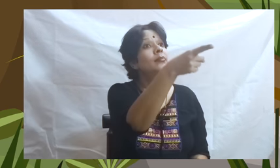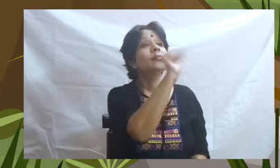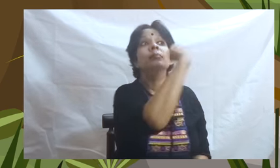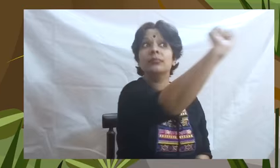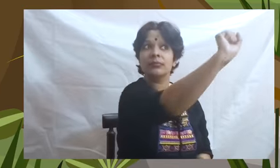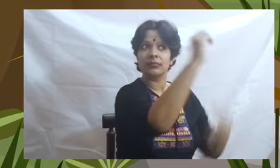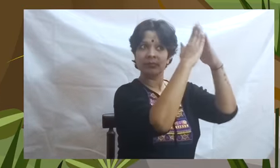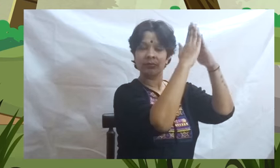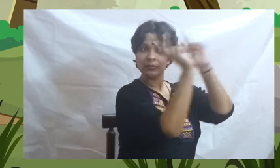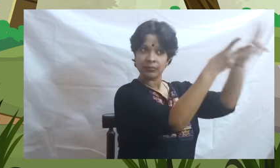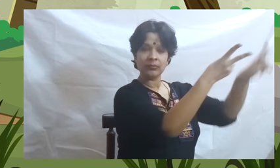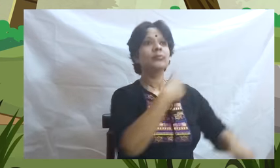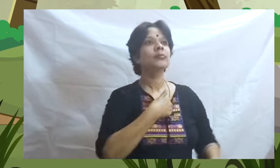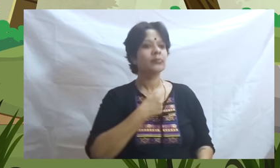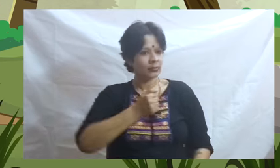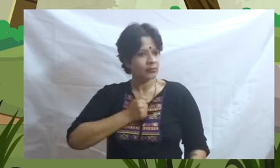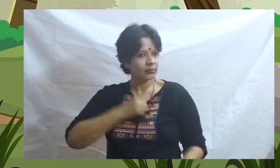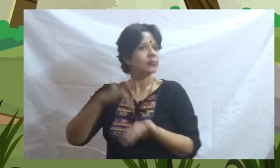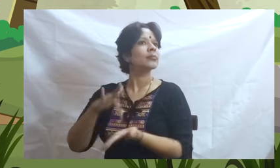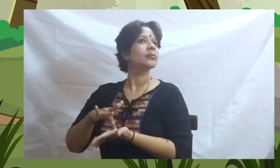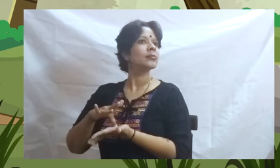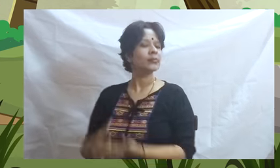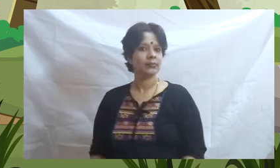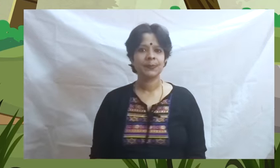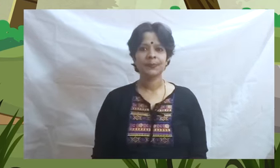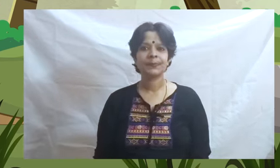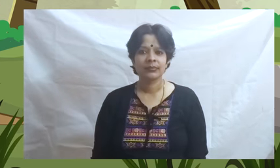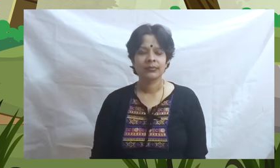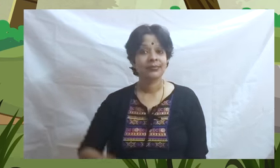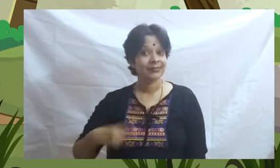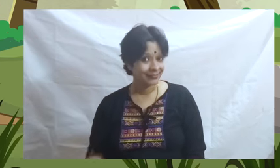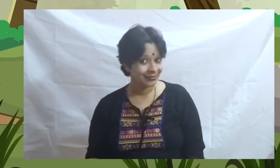Then he struck up a louder and still more rasping tune.